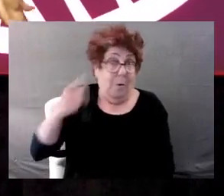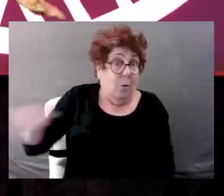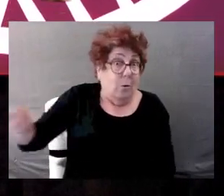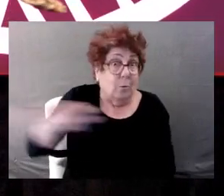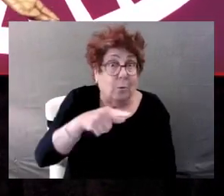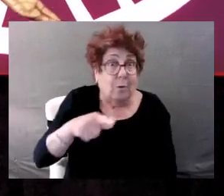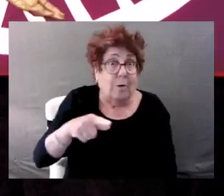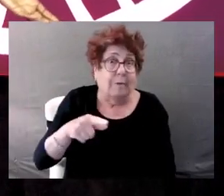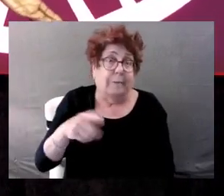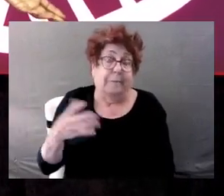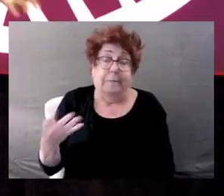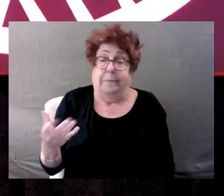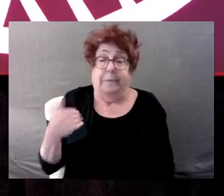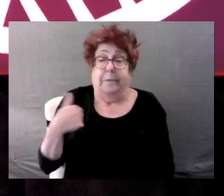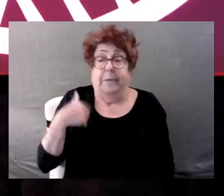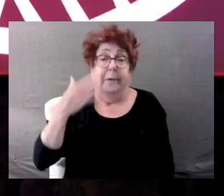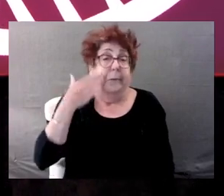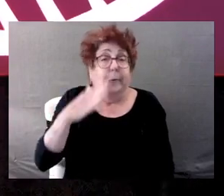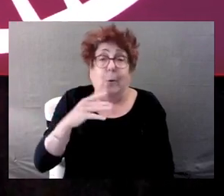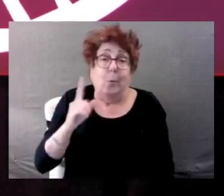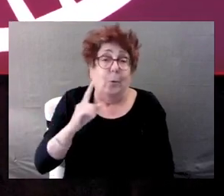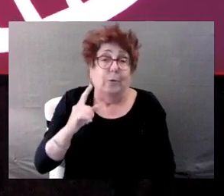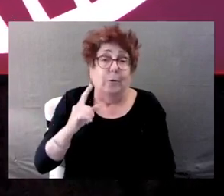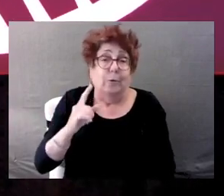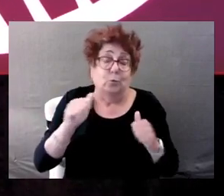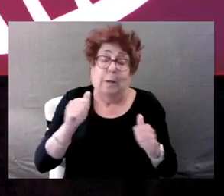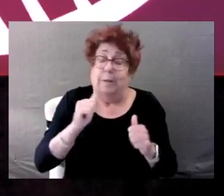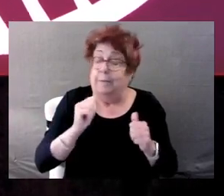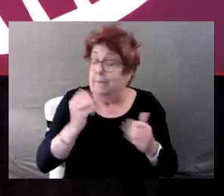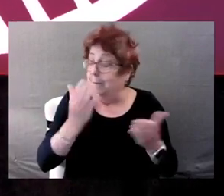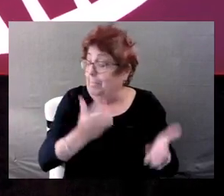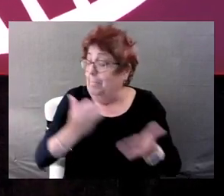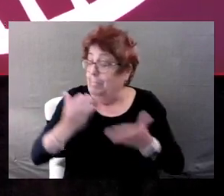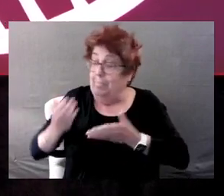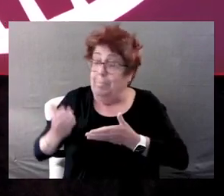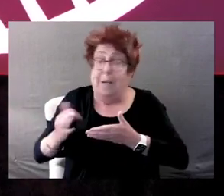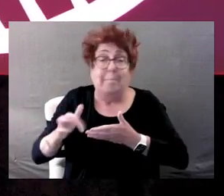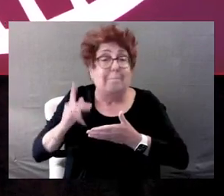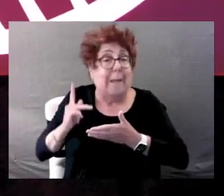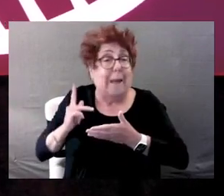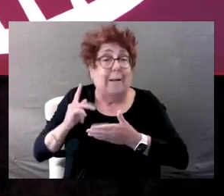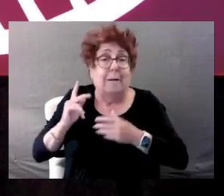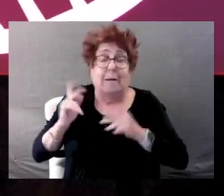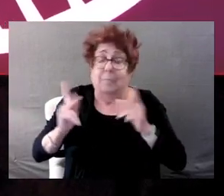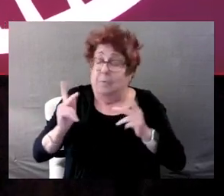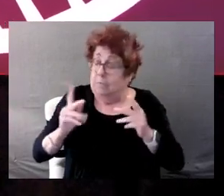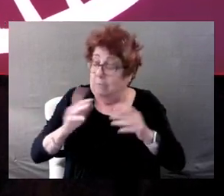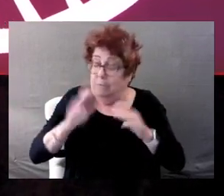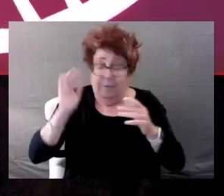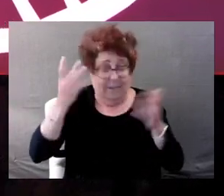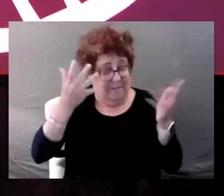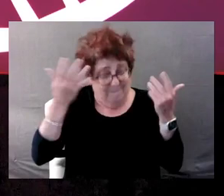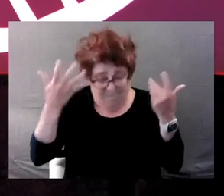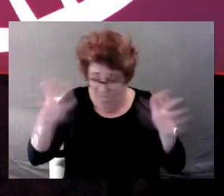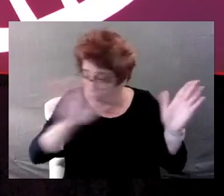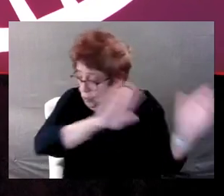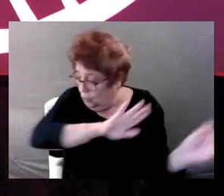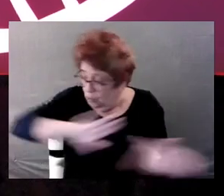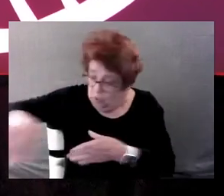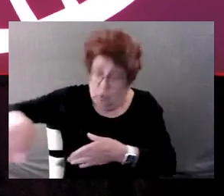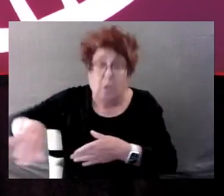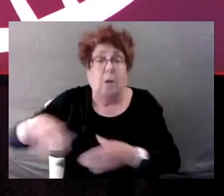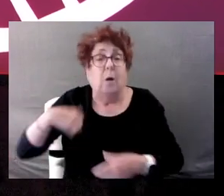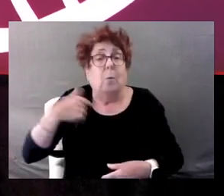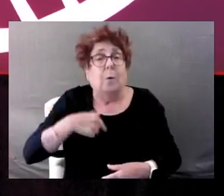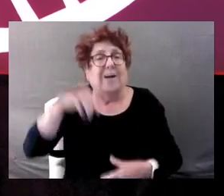don't even know where they're trying to take folks back, right? That's over with. We are centered in a space in this